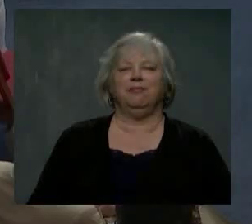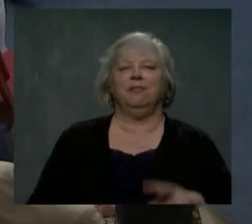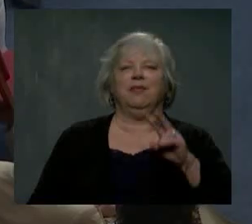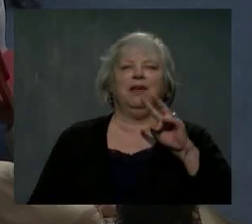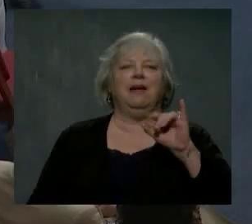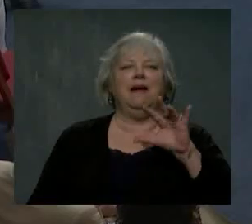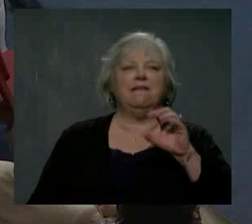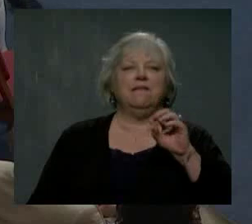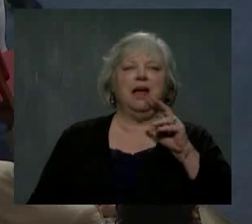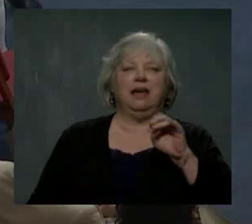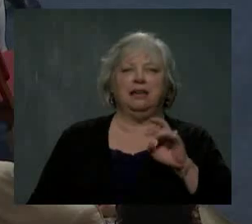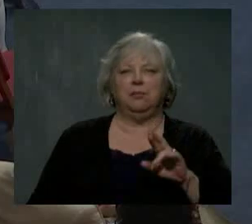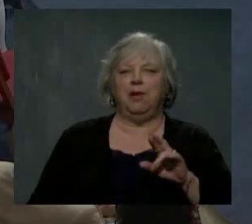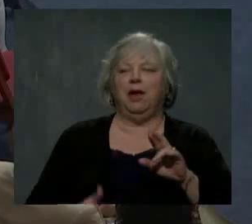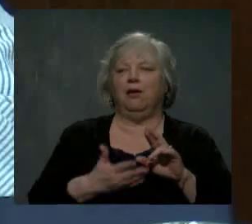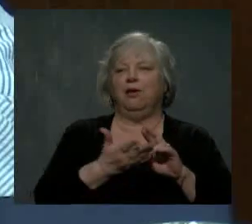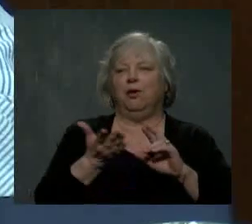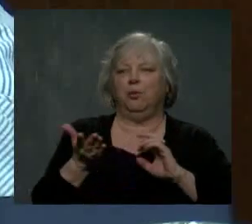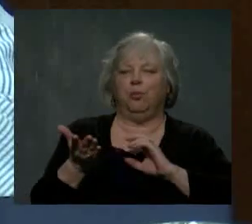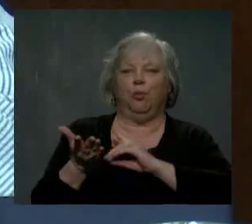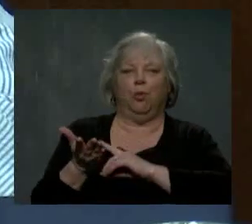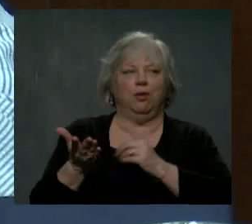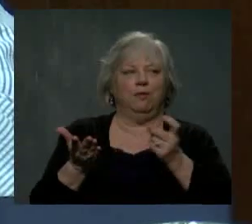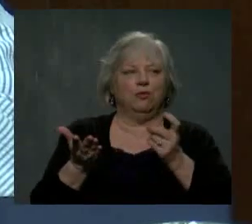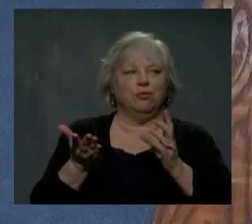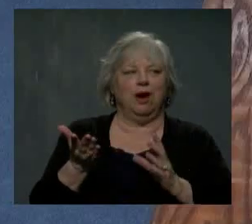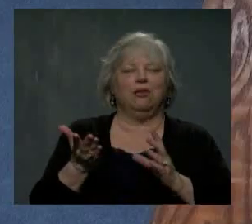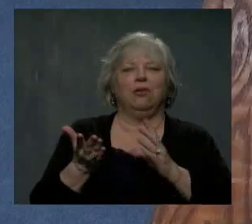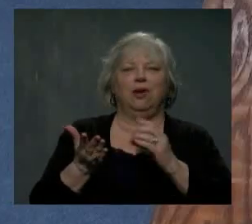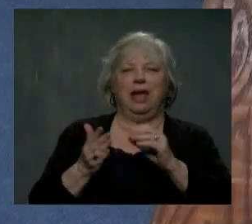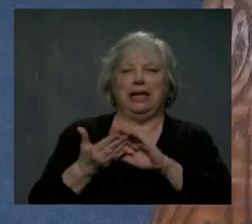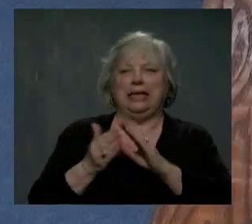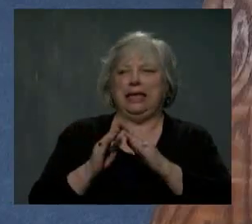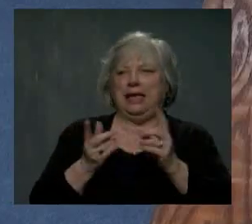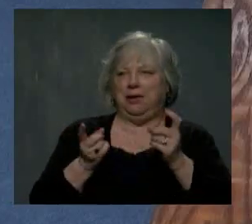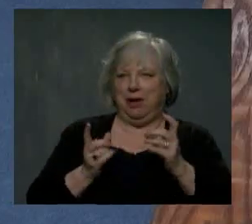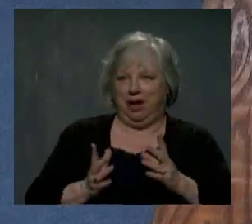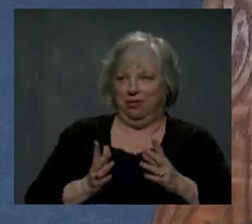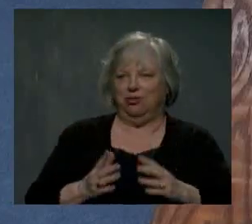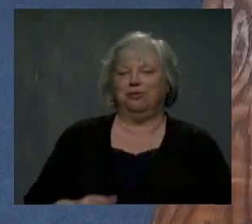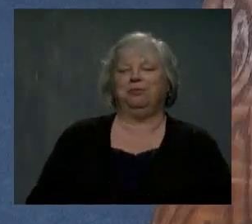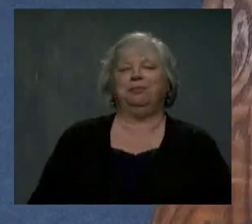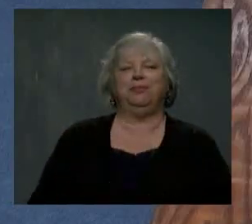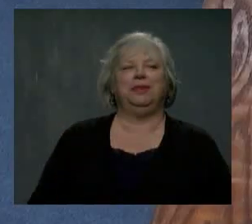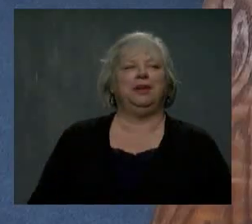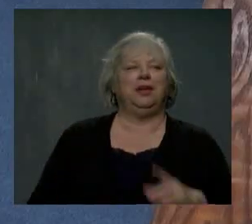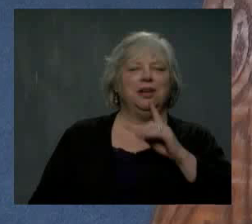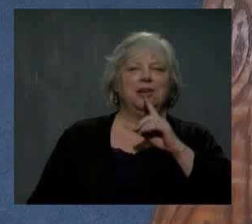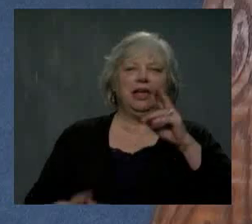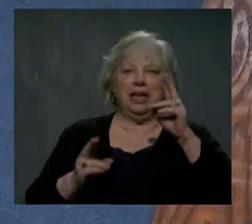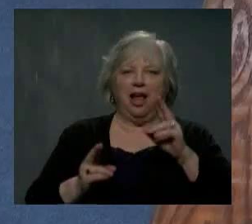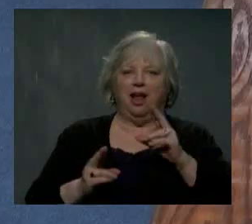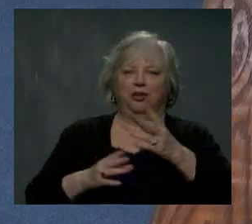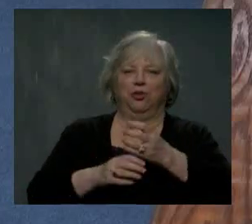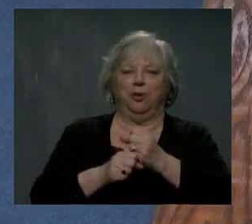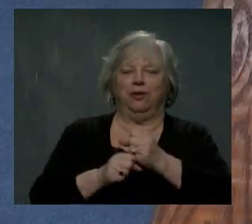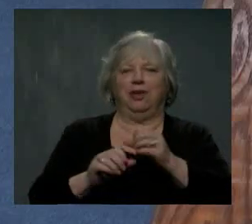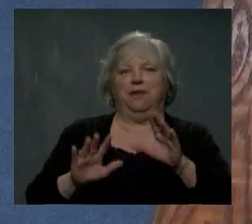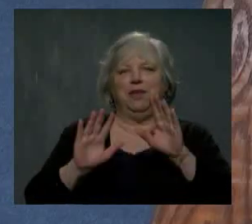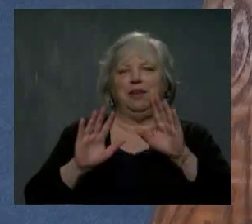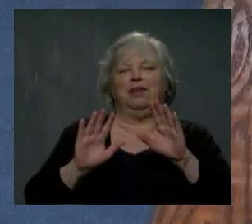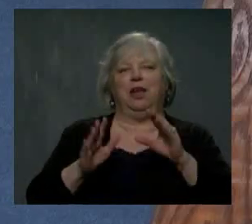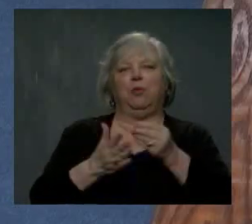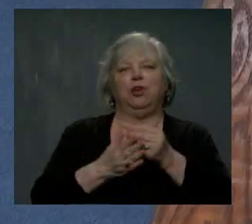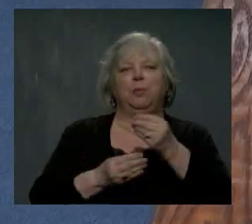Vice Mayor, Board of Directors, and City Manager. It is an honor to receive the Distinguished